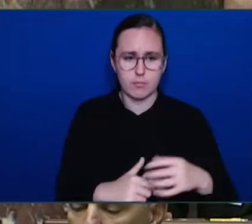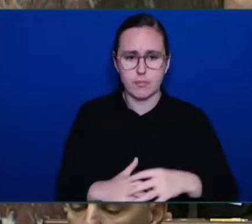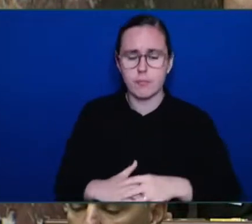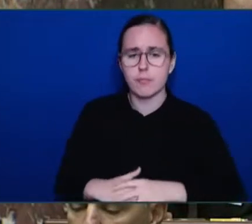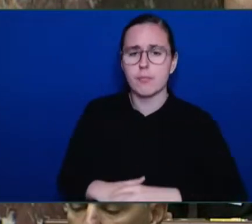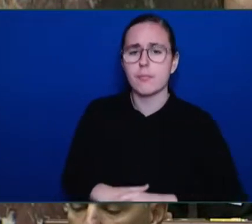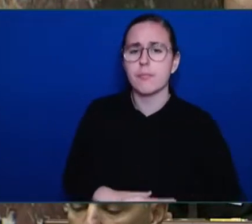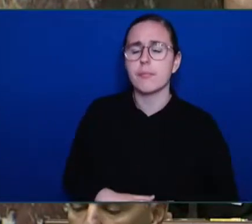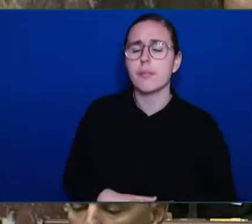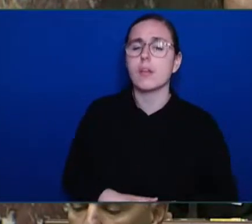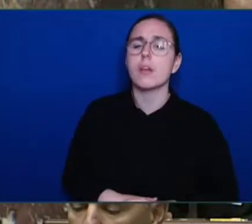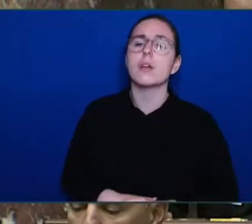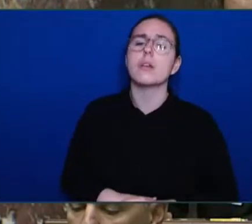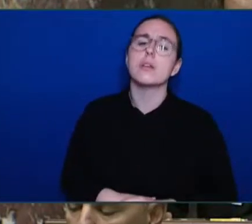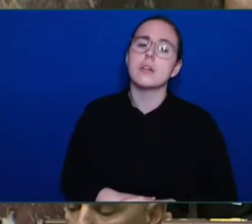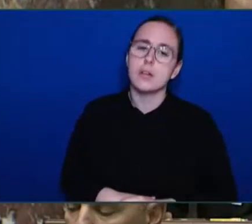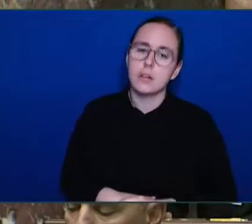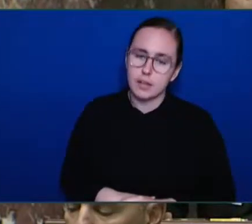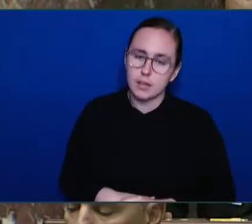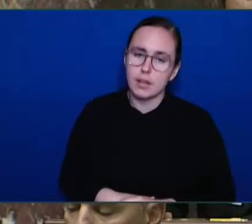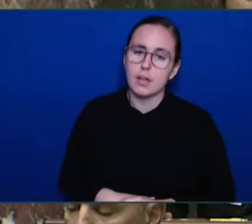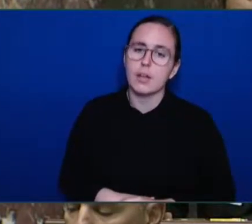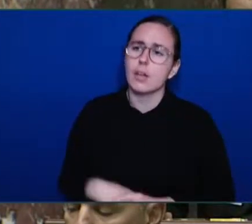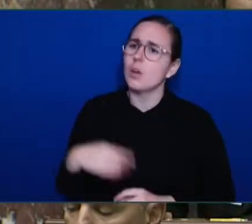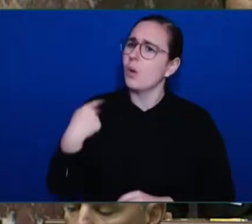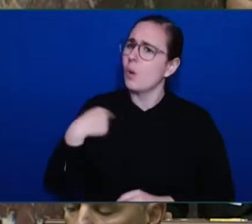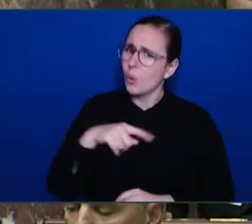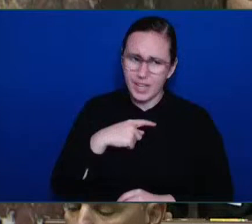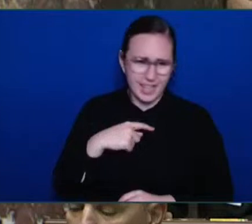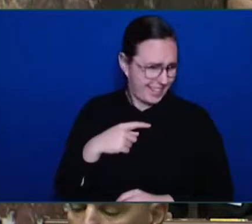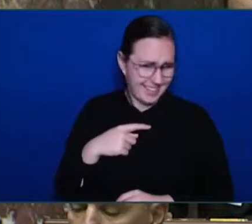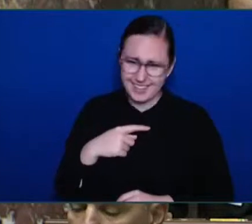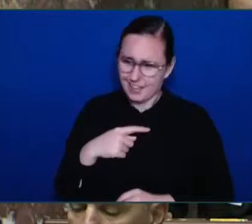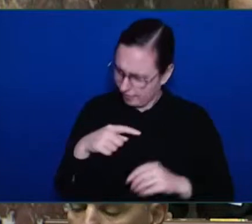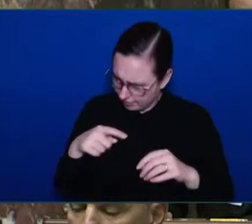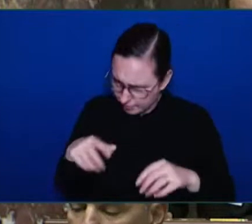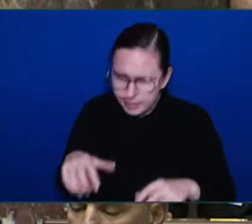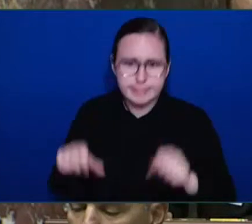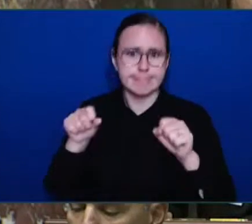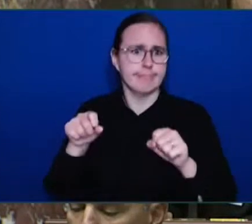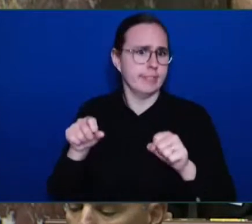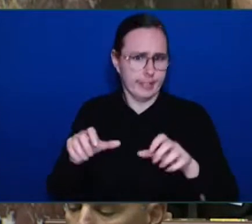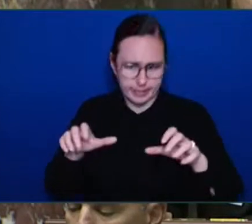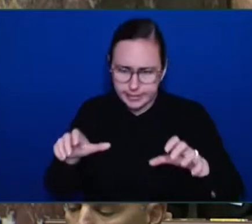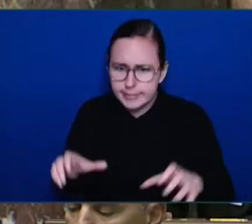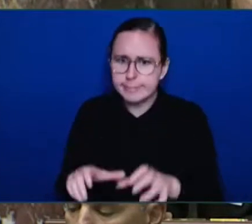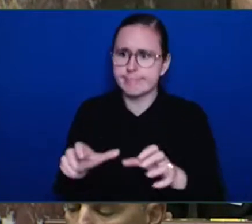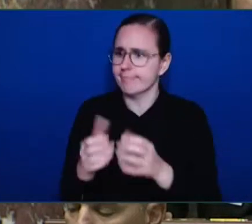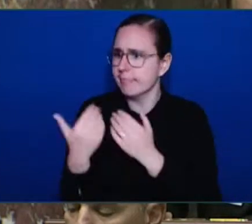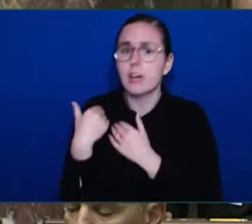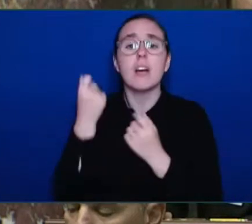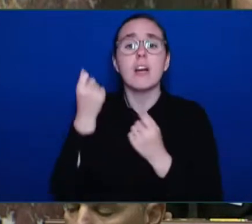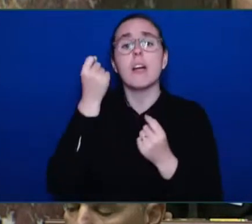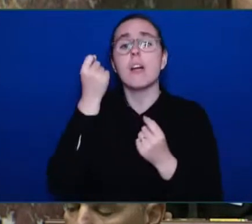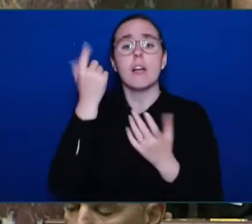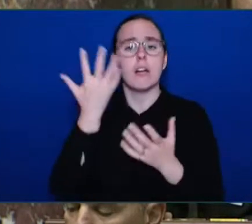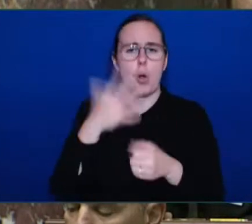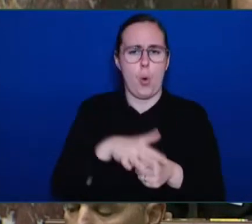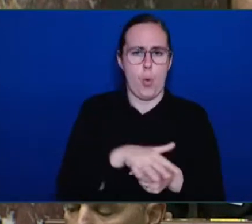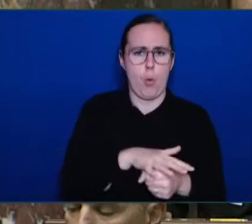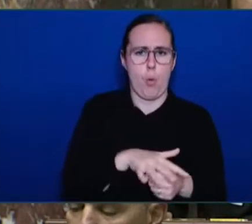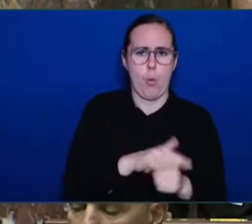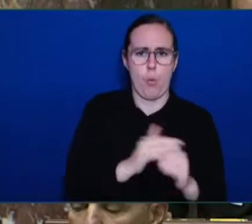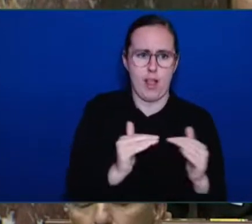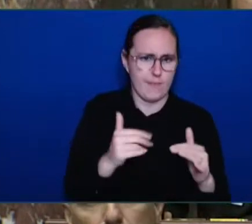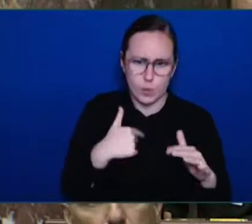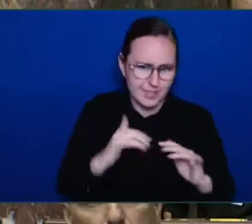intend to raise this issue with the federal government to ensure that we can get their assistance in this problem as well, and we will make sure that our Crown Counsel